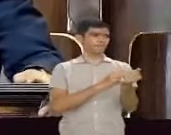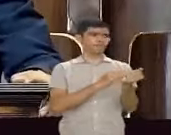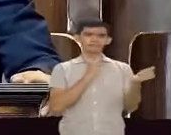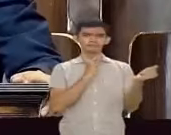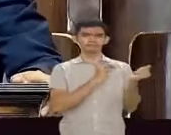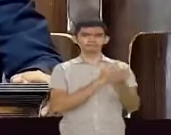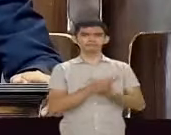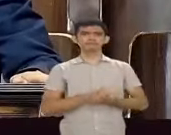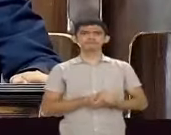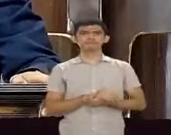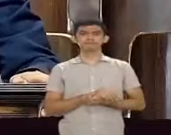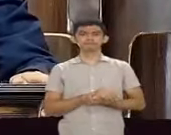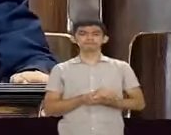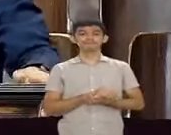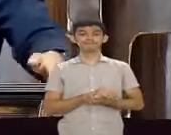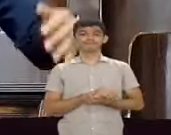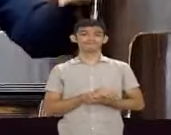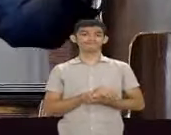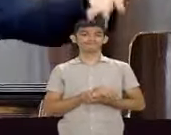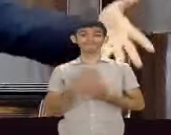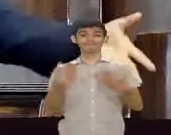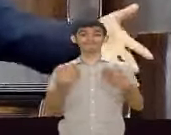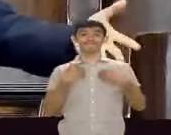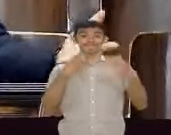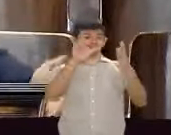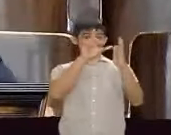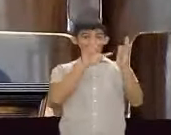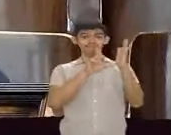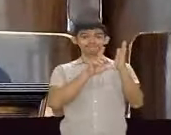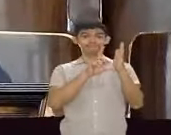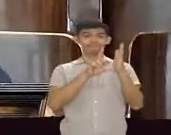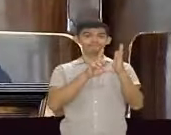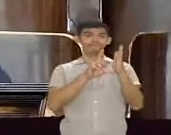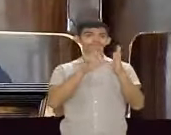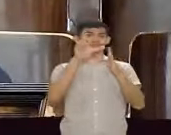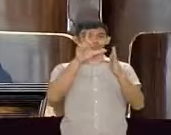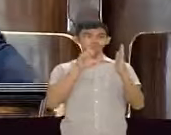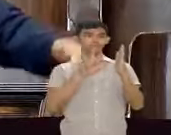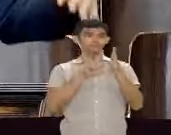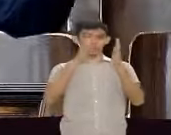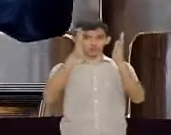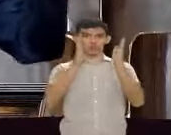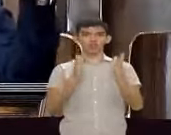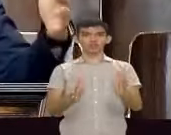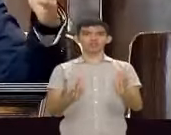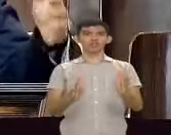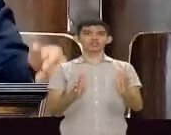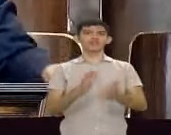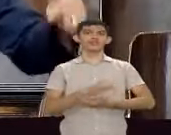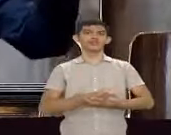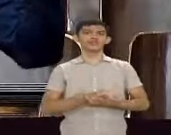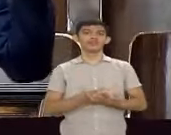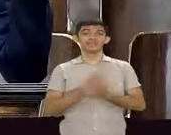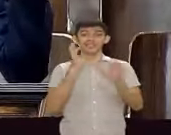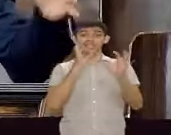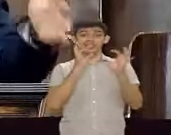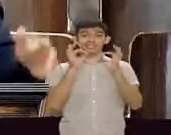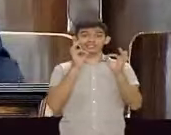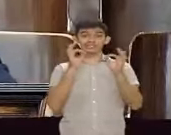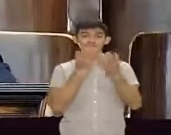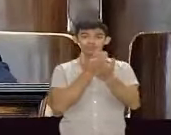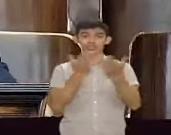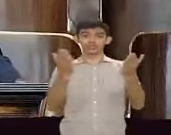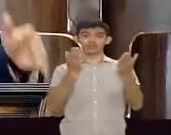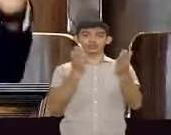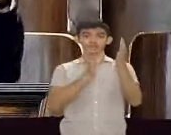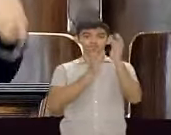iniagi nga, na mga board exam. Karon mag-bar exam na saad. Salamat nga attorney ka, but if you are a